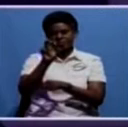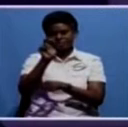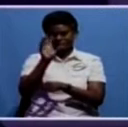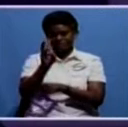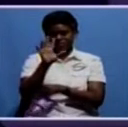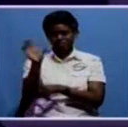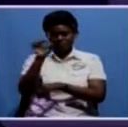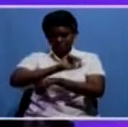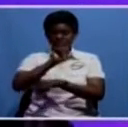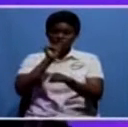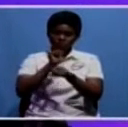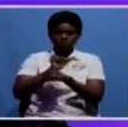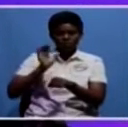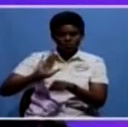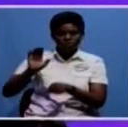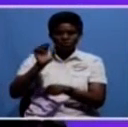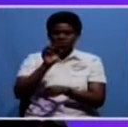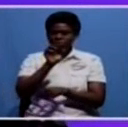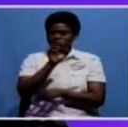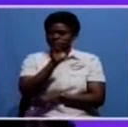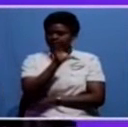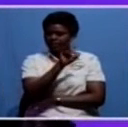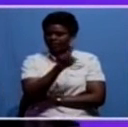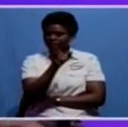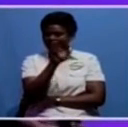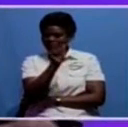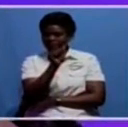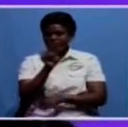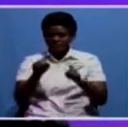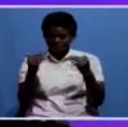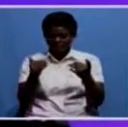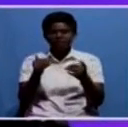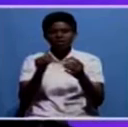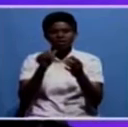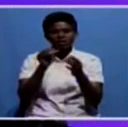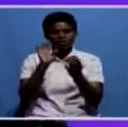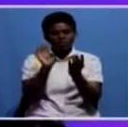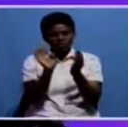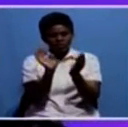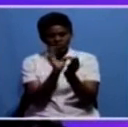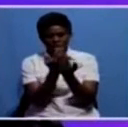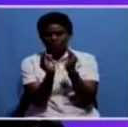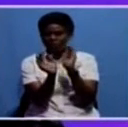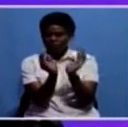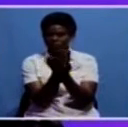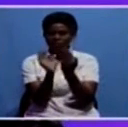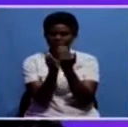year, and when the FIC have intelligence that somebody is evading tax, instead of making